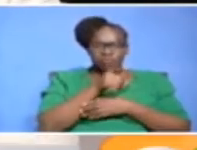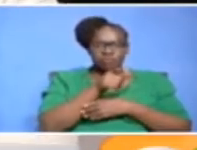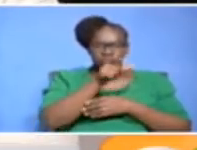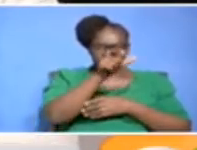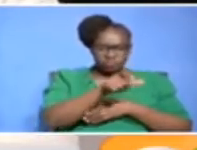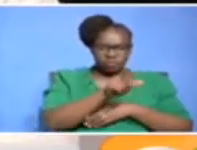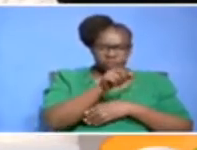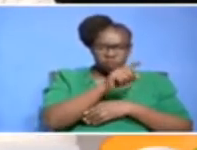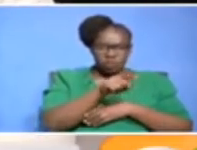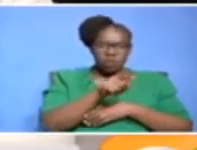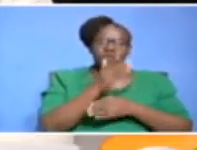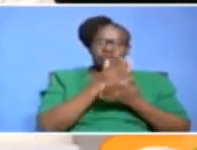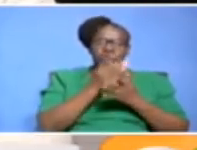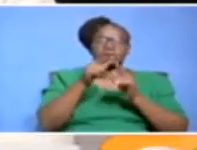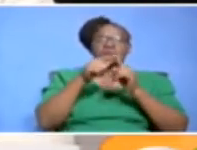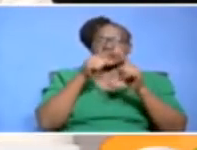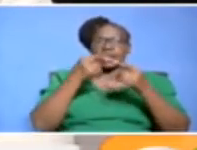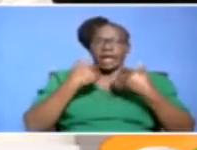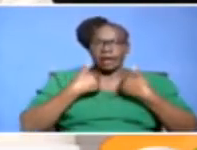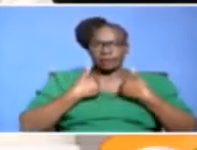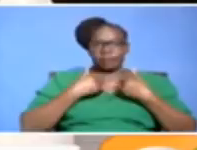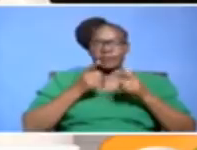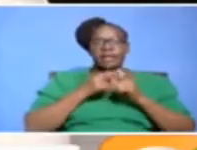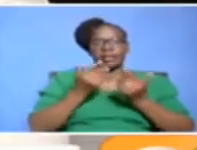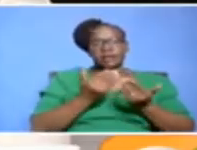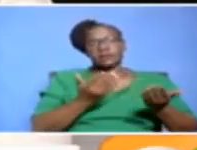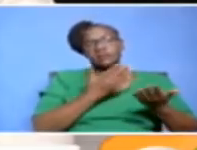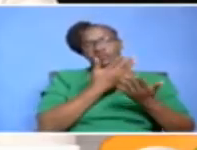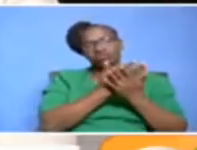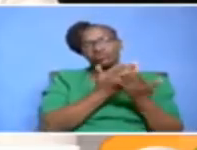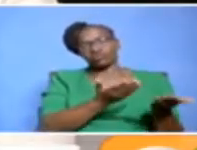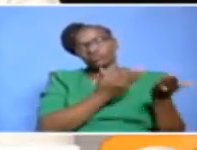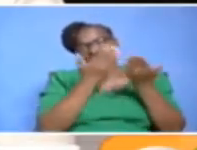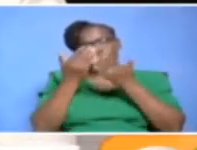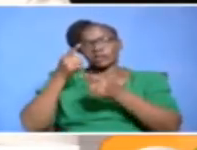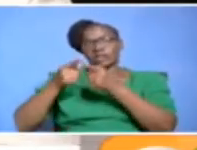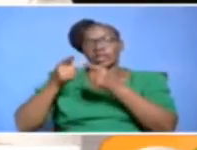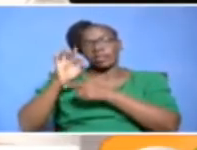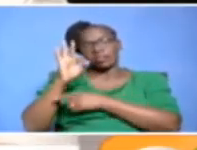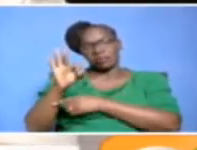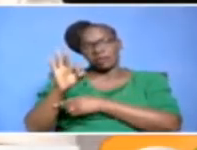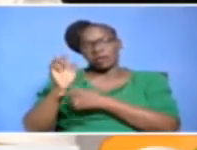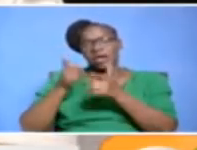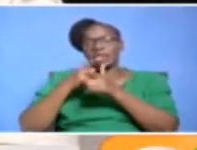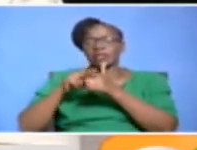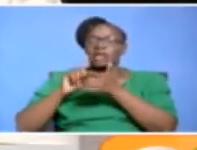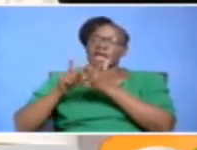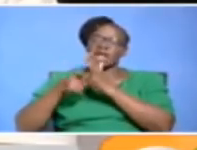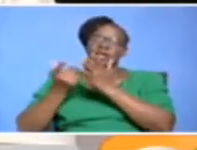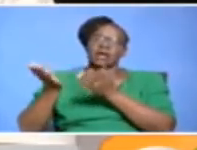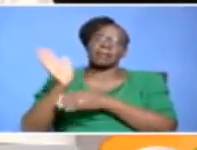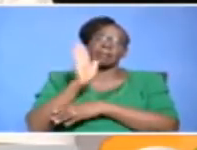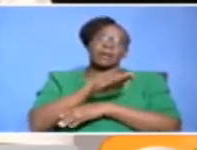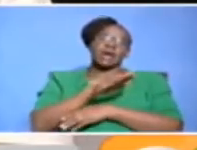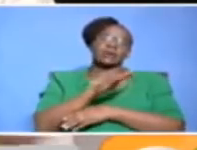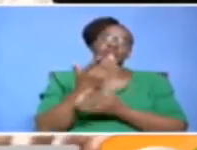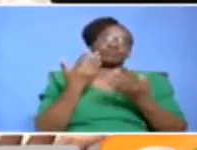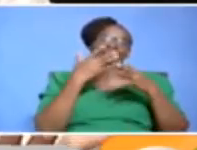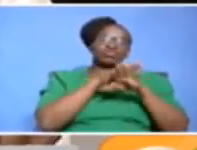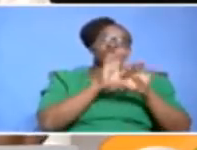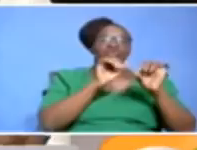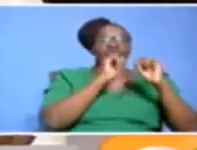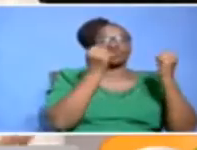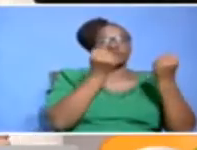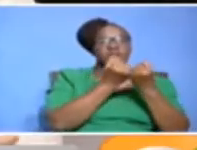case it was murder, the child goes to the Borstal institution for 3 years and then reintegrated into society. Some may